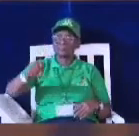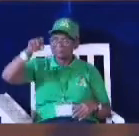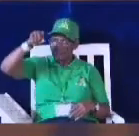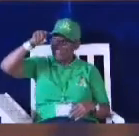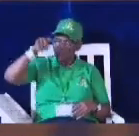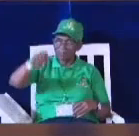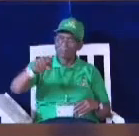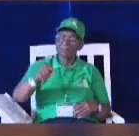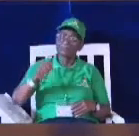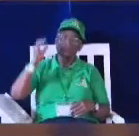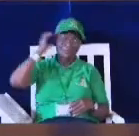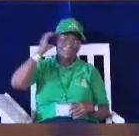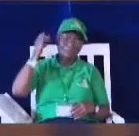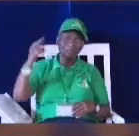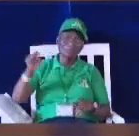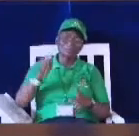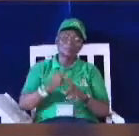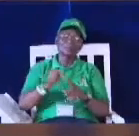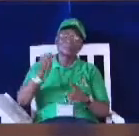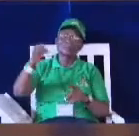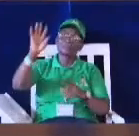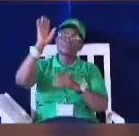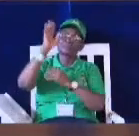hear the word of the Lord.